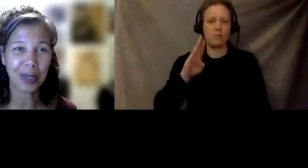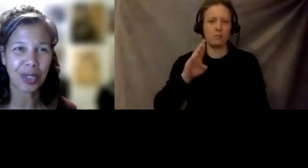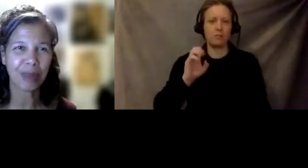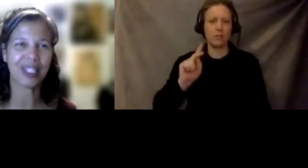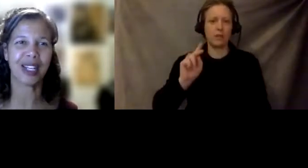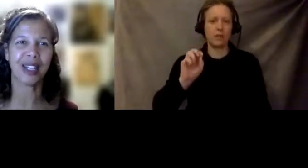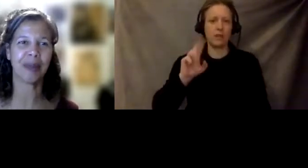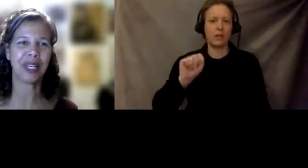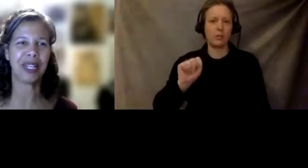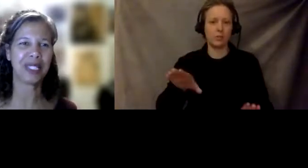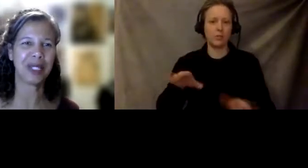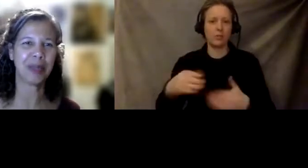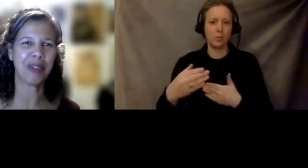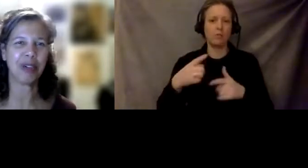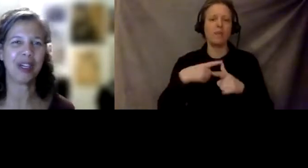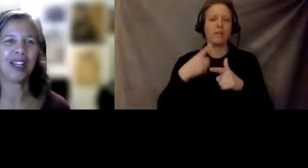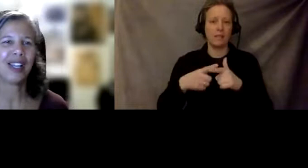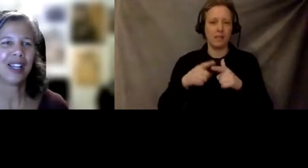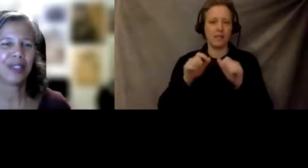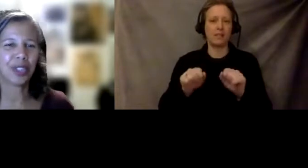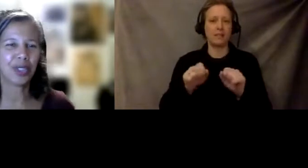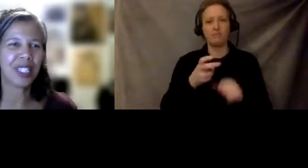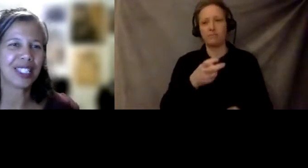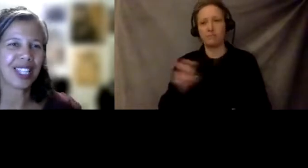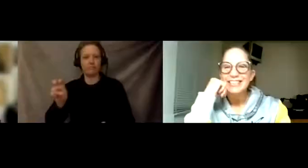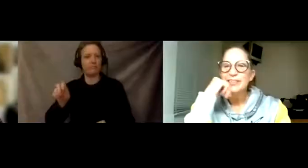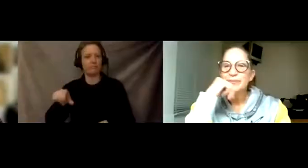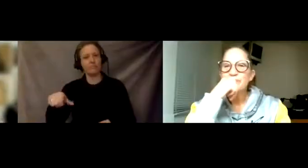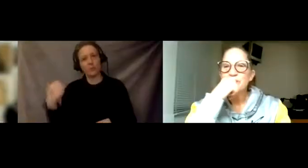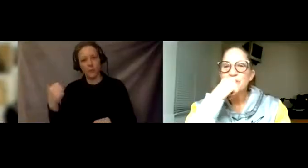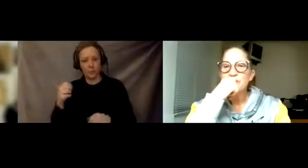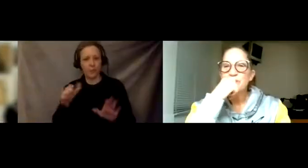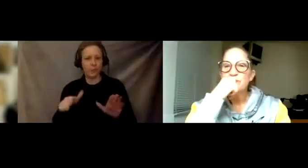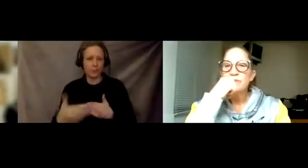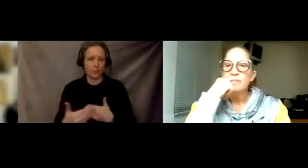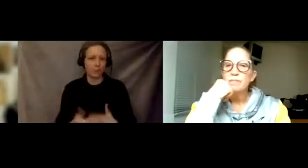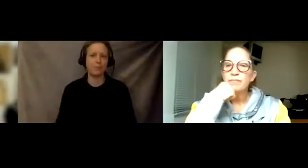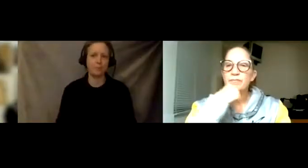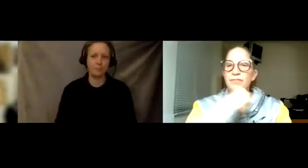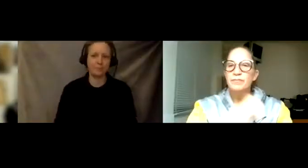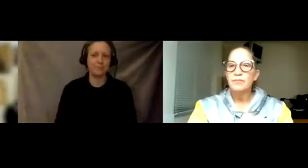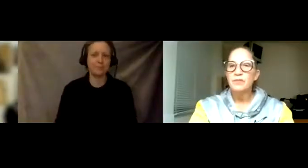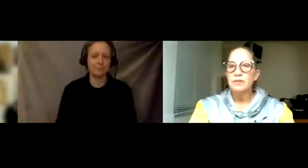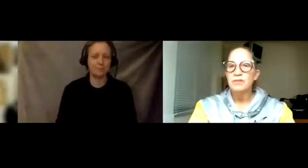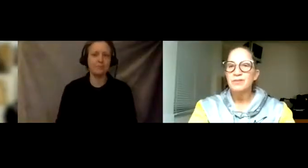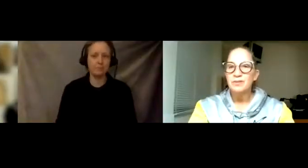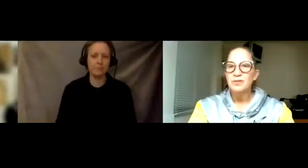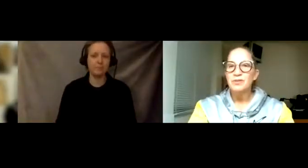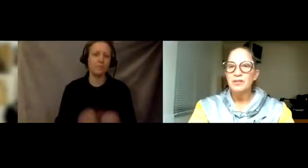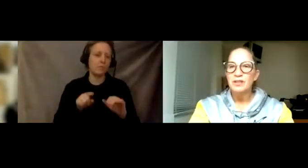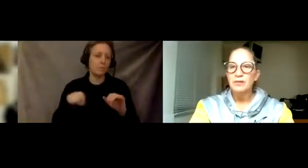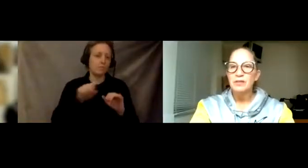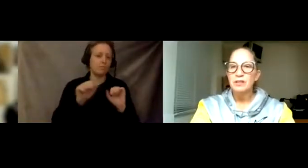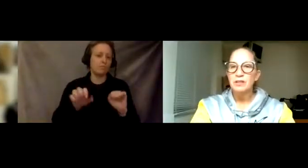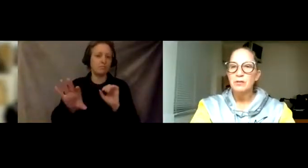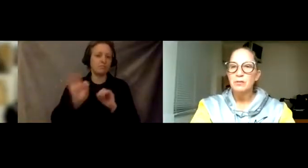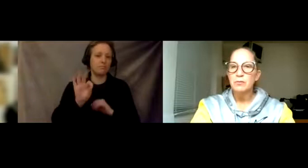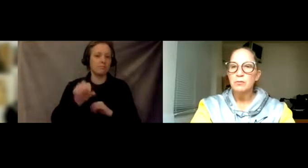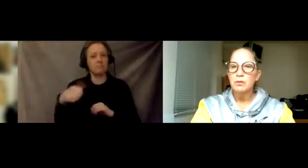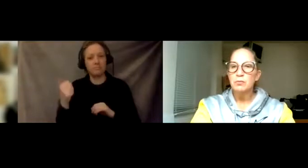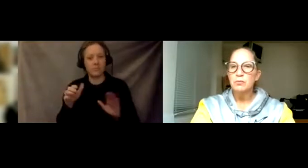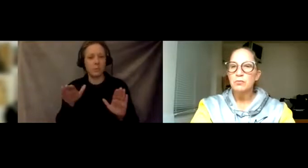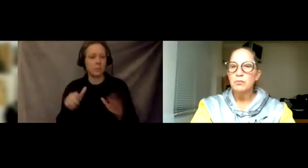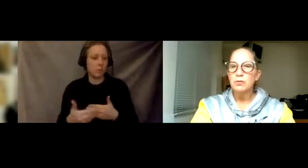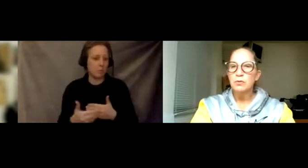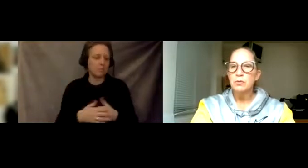This is how Jim did it when he was here before. You can just reassign yourself to the breakout room you like. And I'm expecting that we'll